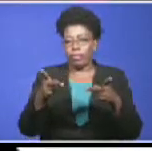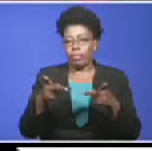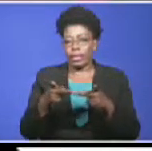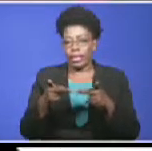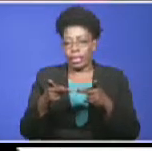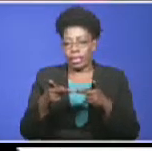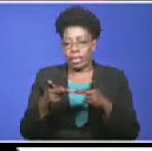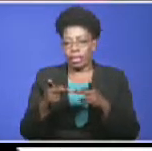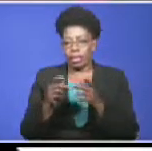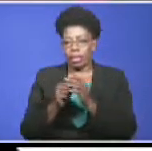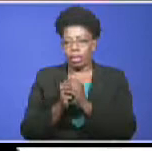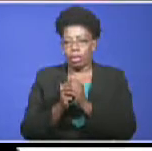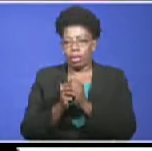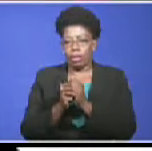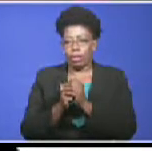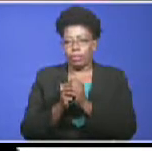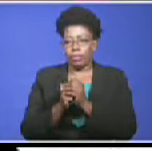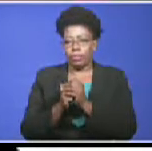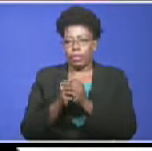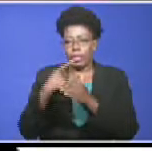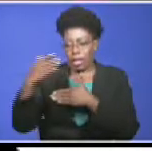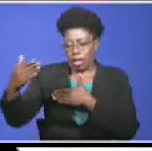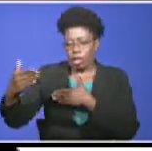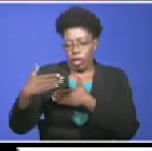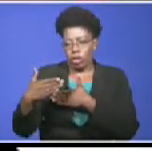mm-hmm. the San End,